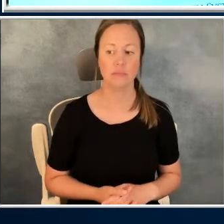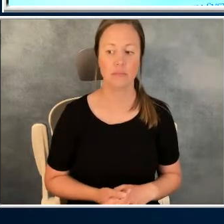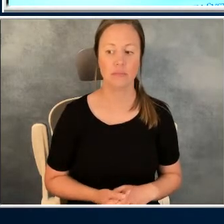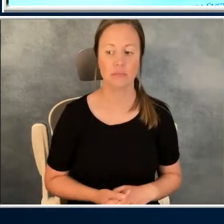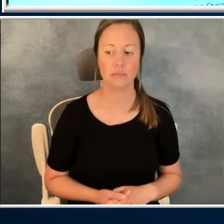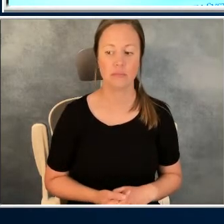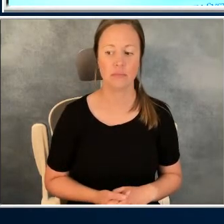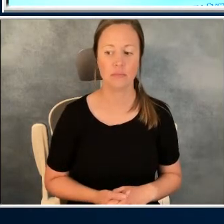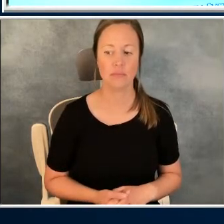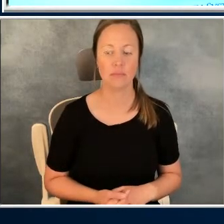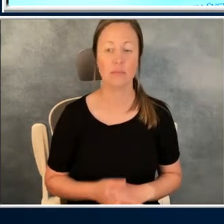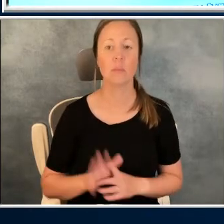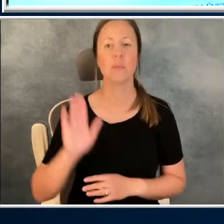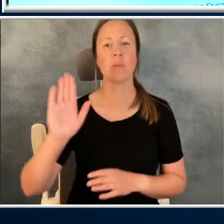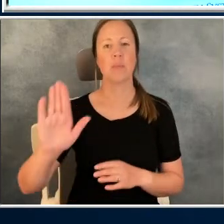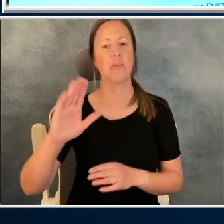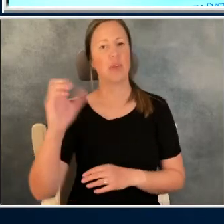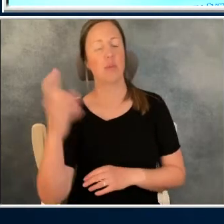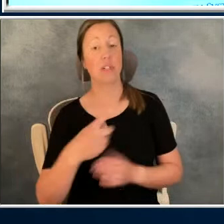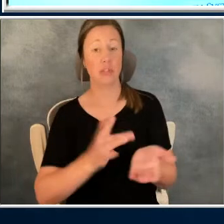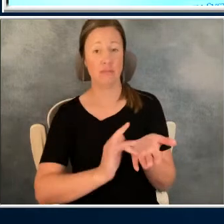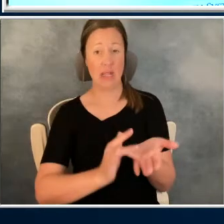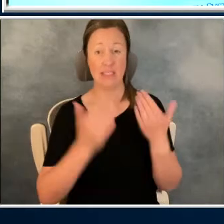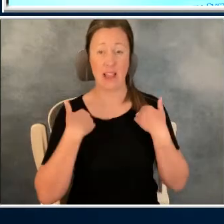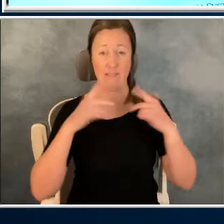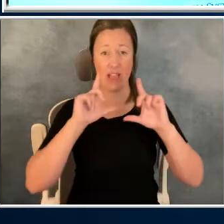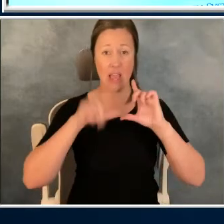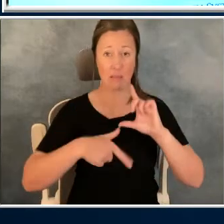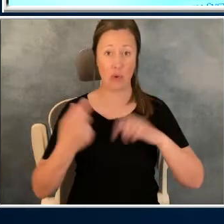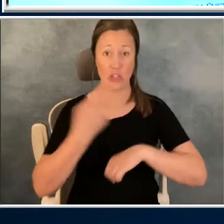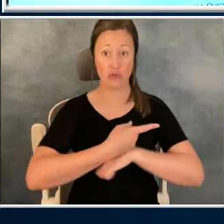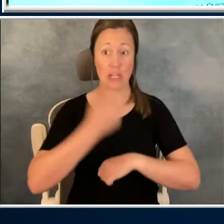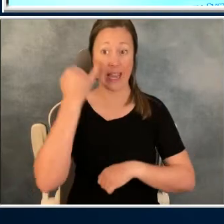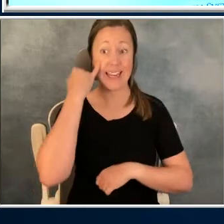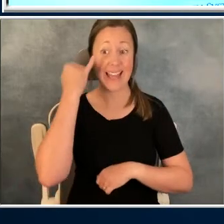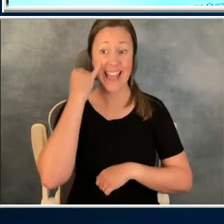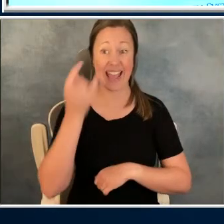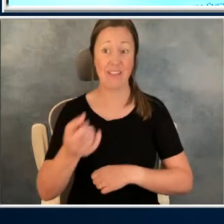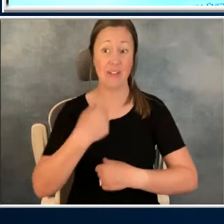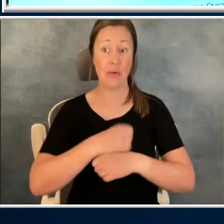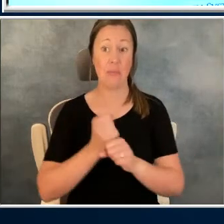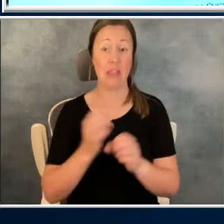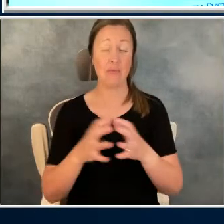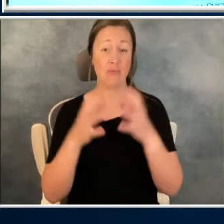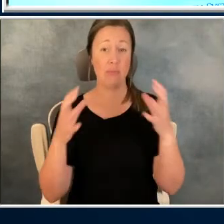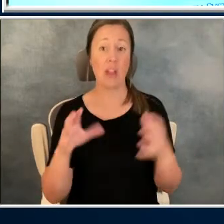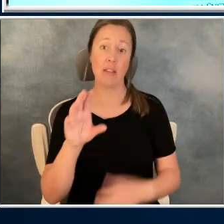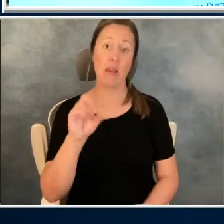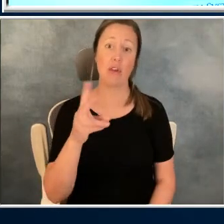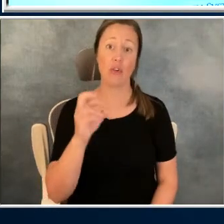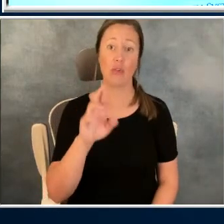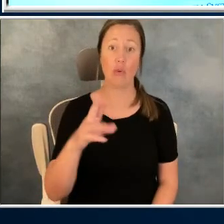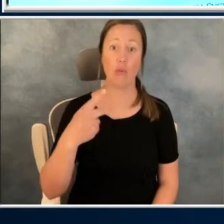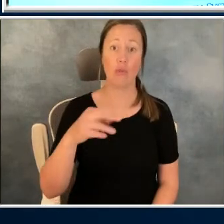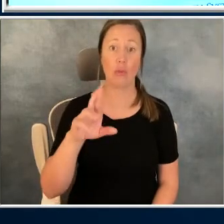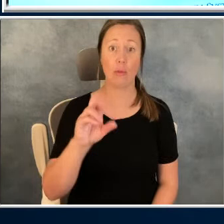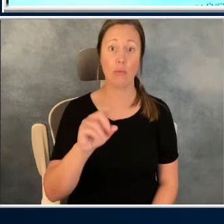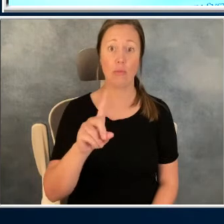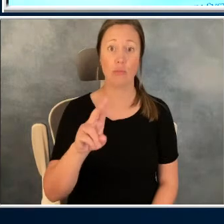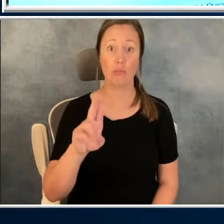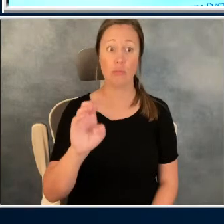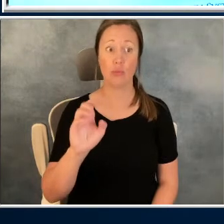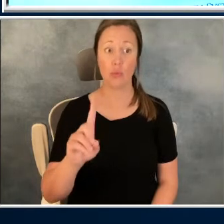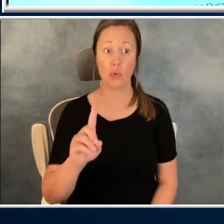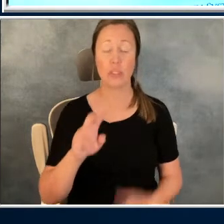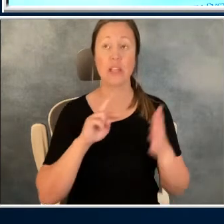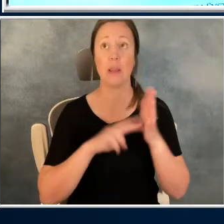drugs have an expiration date if they're the ones that are overproduced? Overproduced, I'm going Like to a guess they mean in cheap- generic